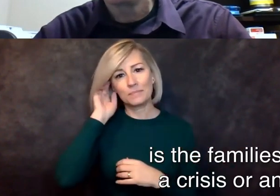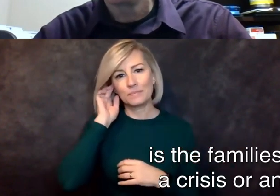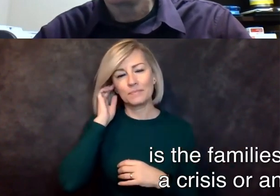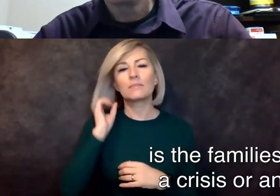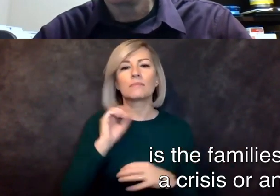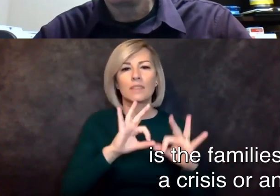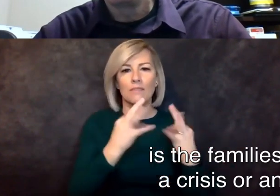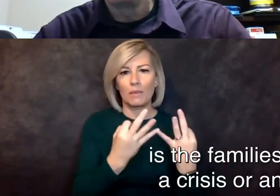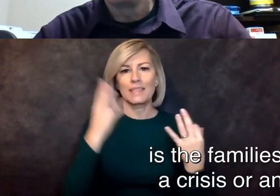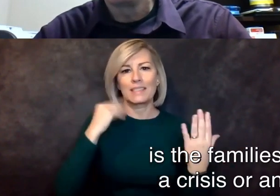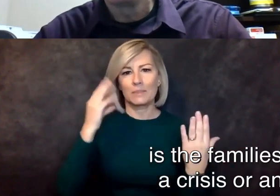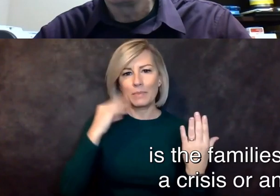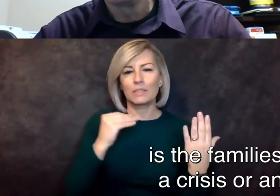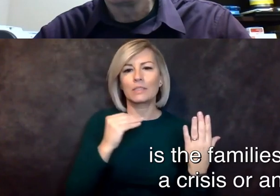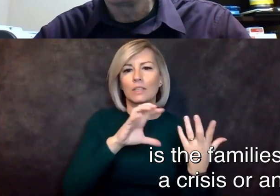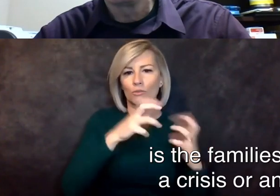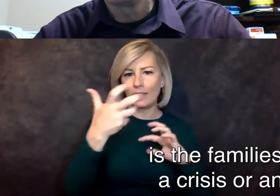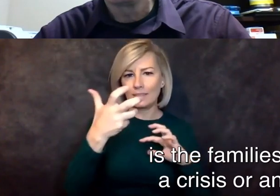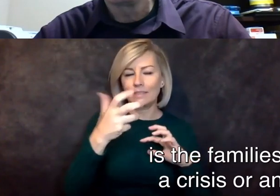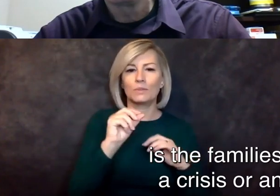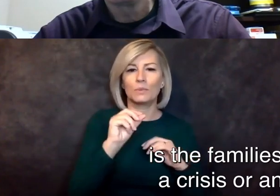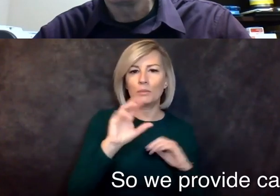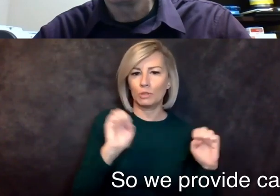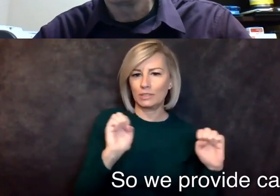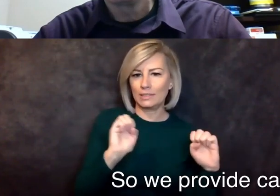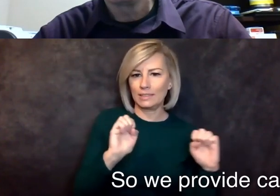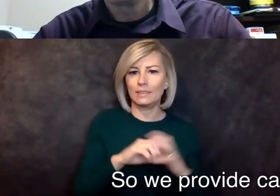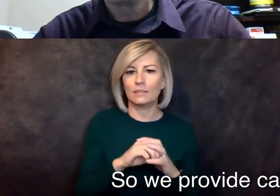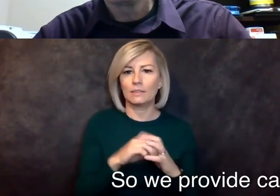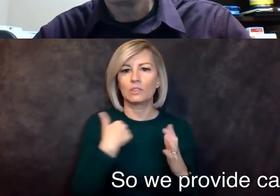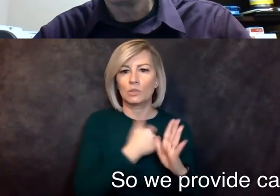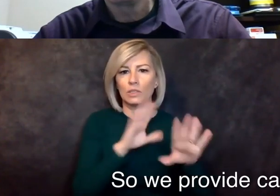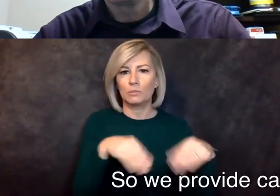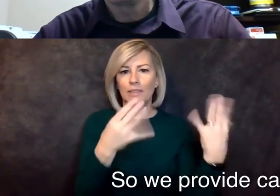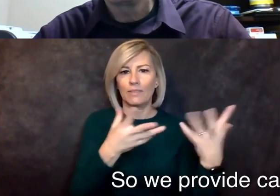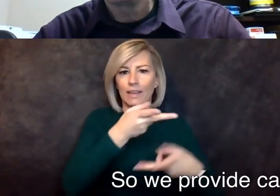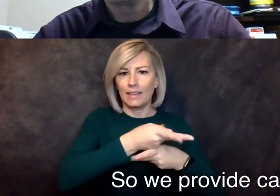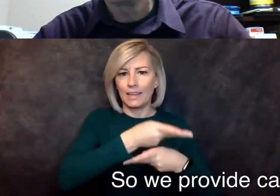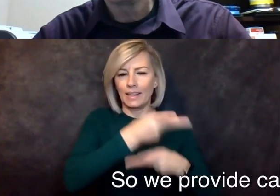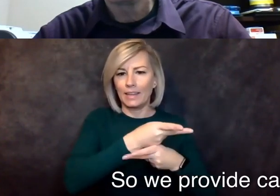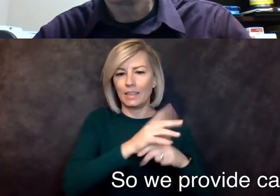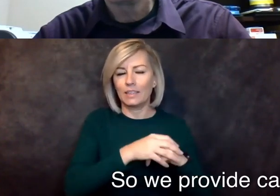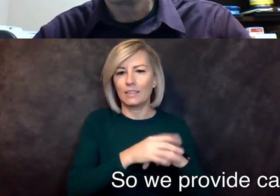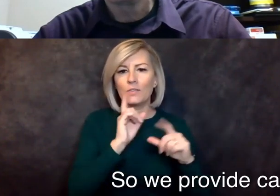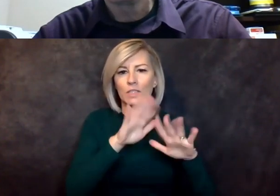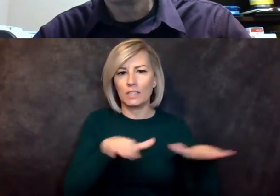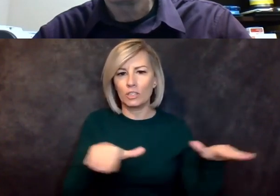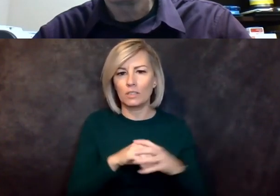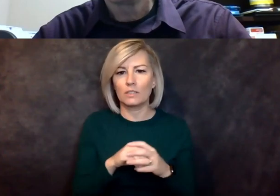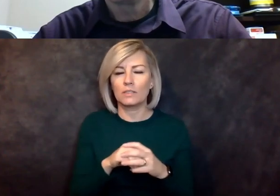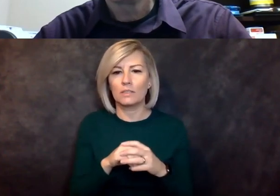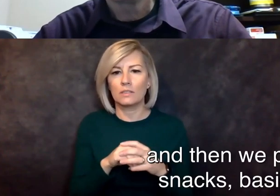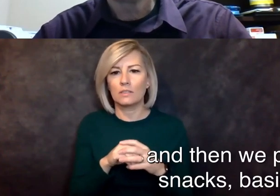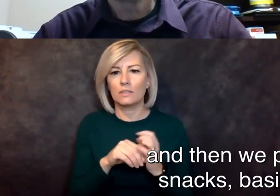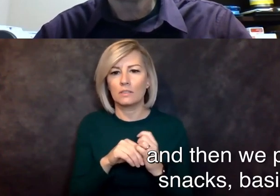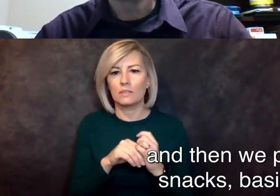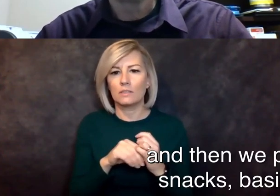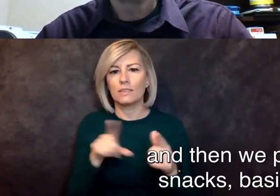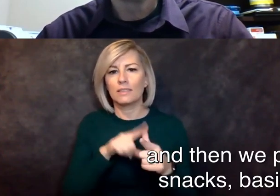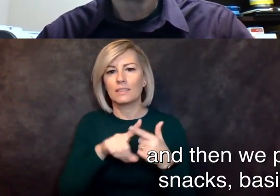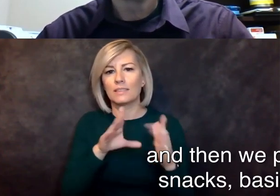families experiencing a crisis or an emergency. So we provide care for the children. And